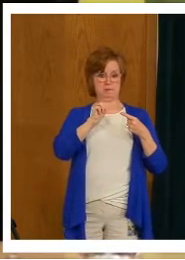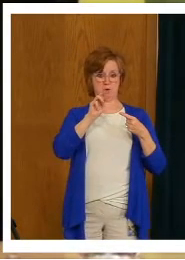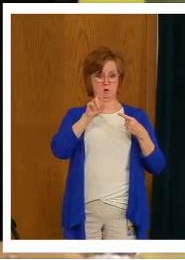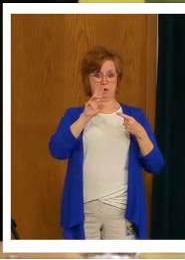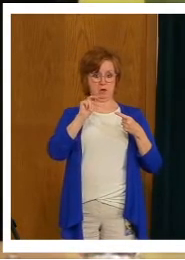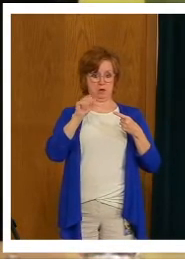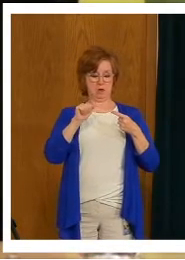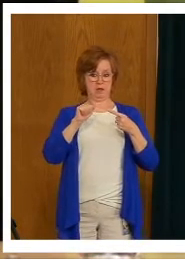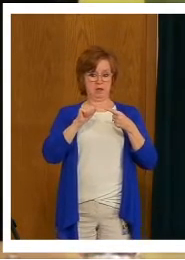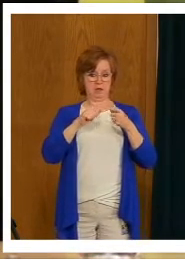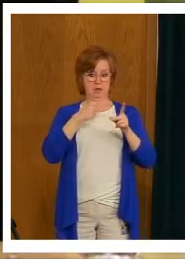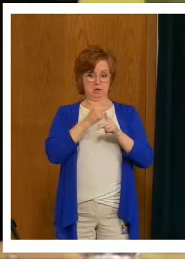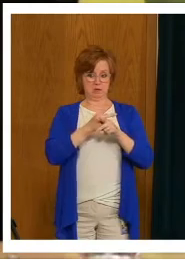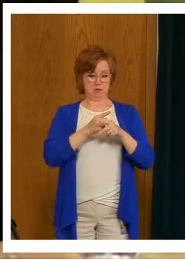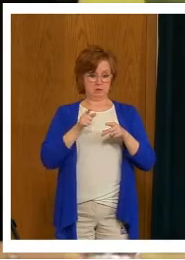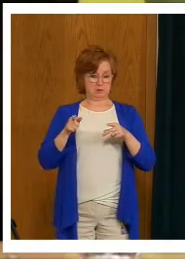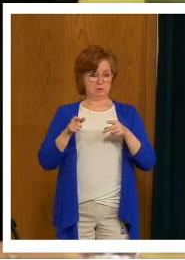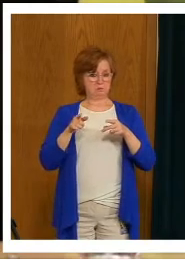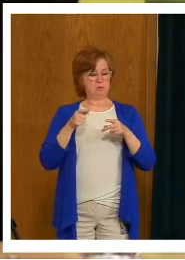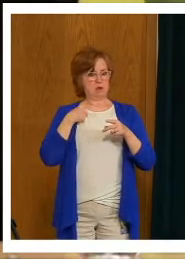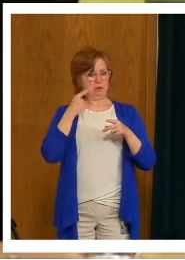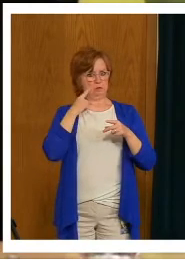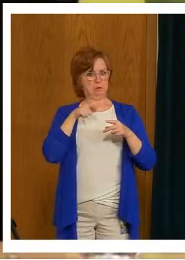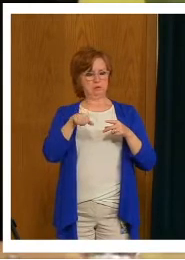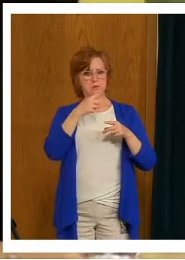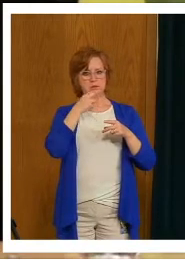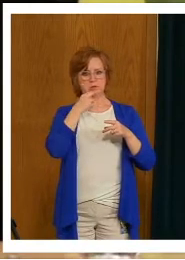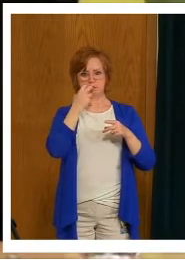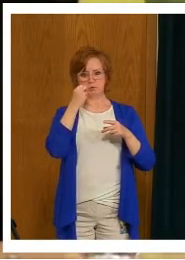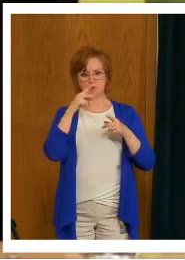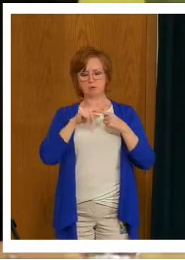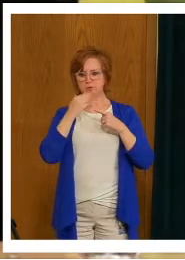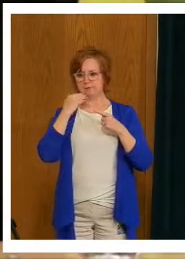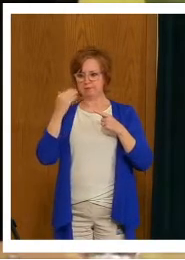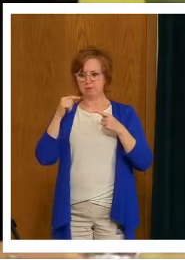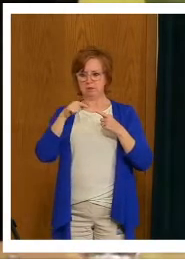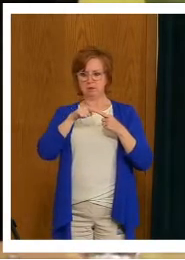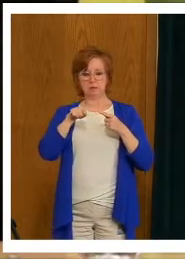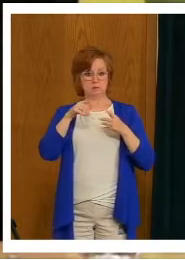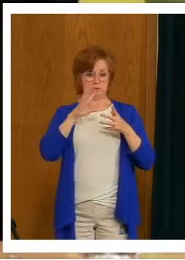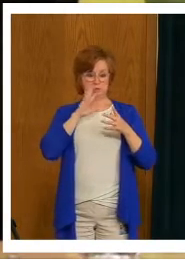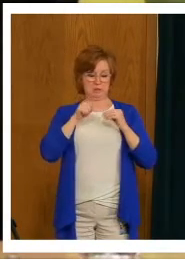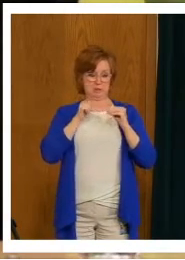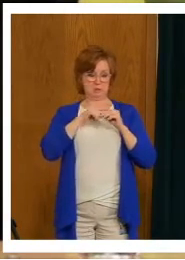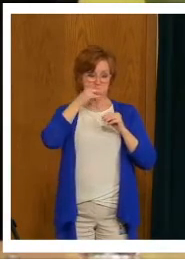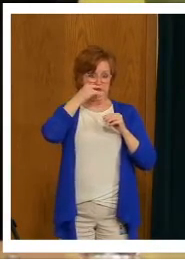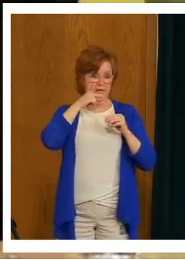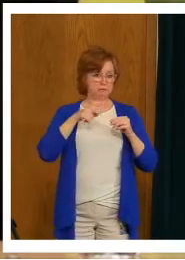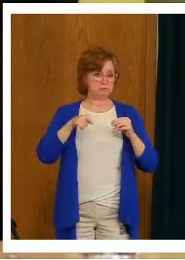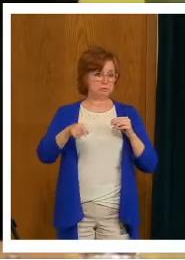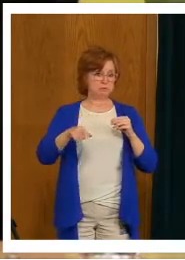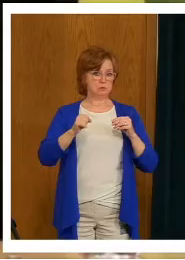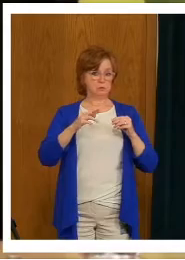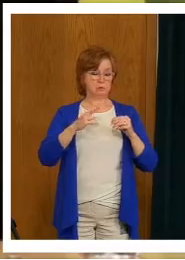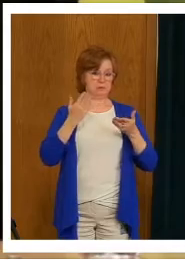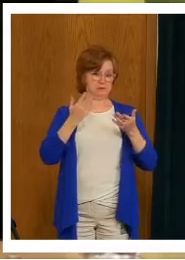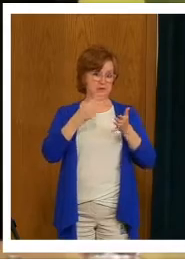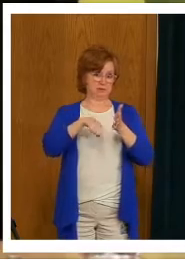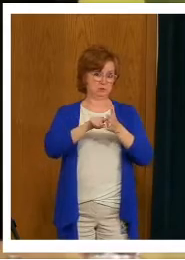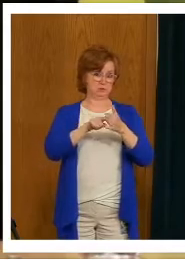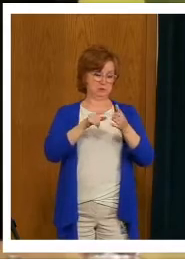out, most of those kids, understanding, are in school until the end of June. I don't know if you wanted to say a few words on that this week or potentially next